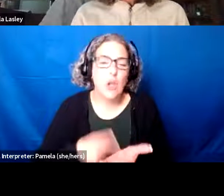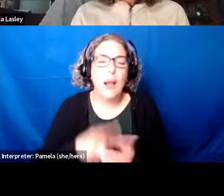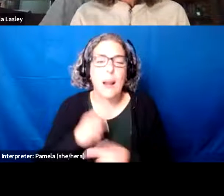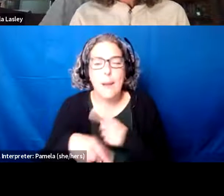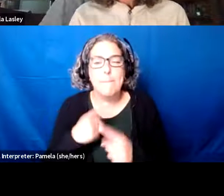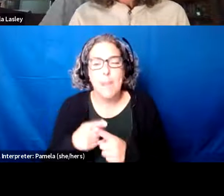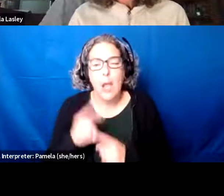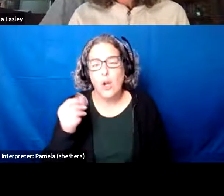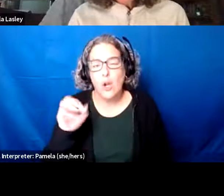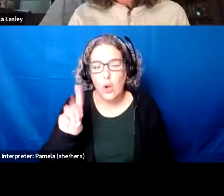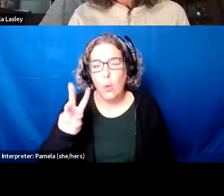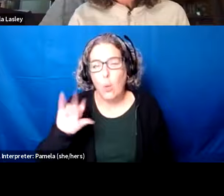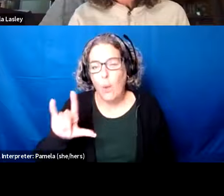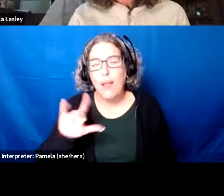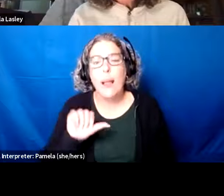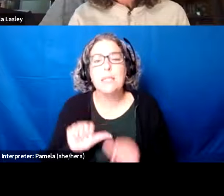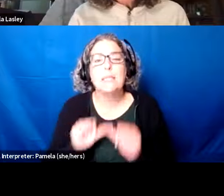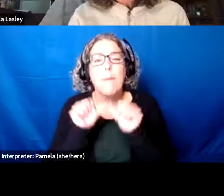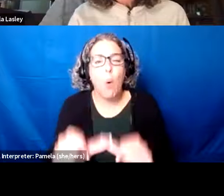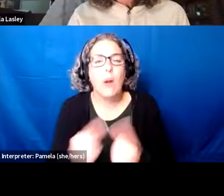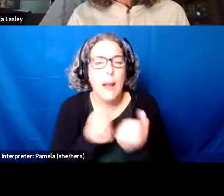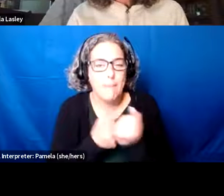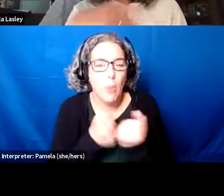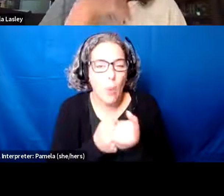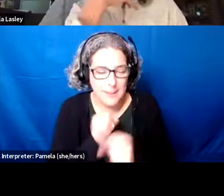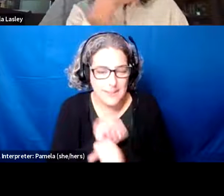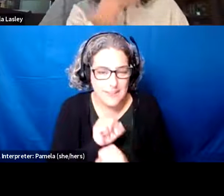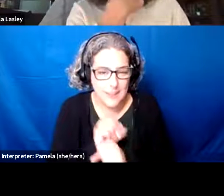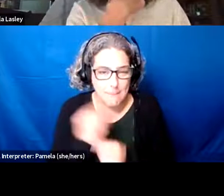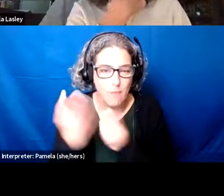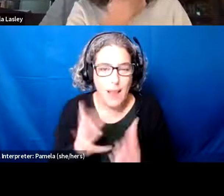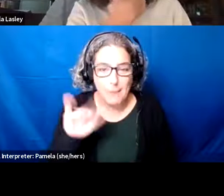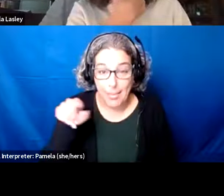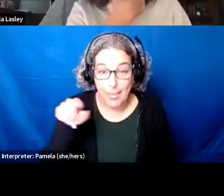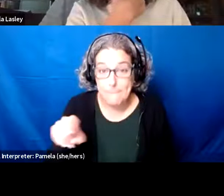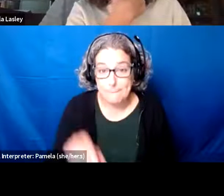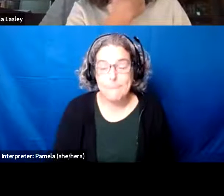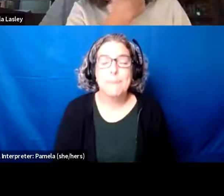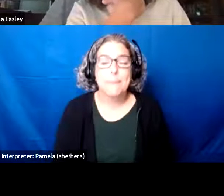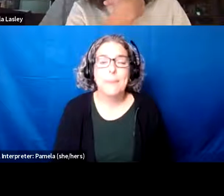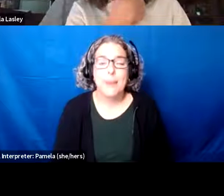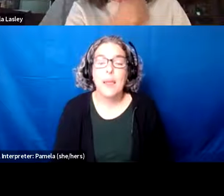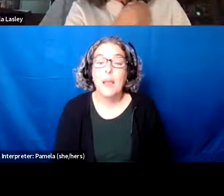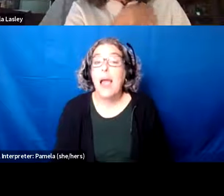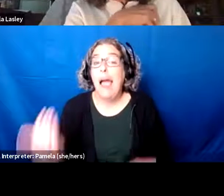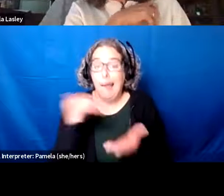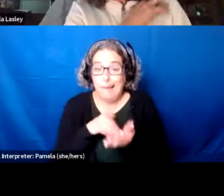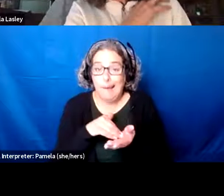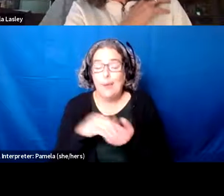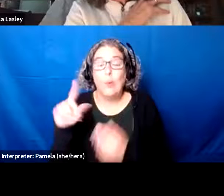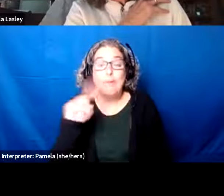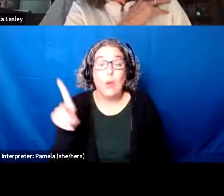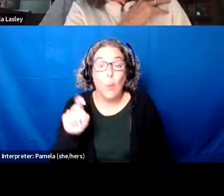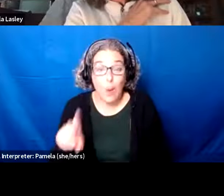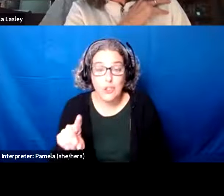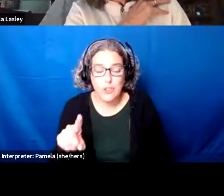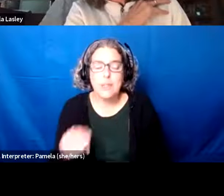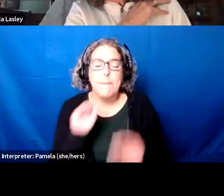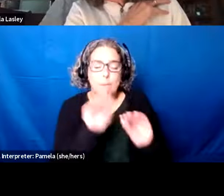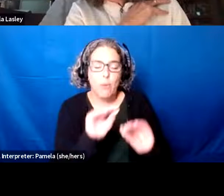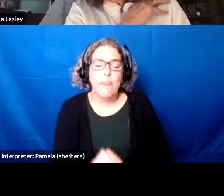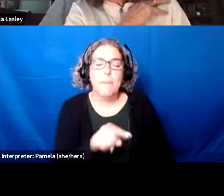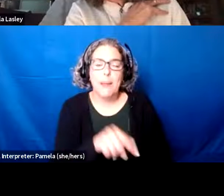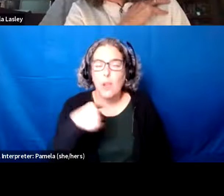provided by them. And so if you have questions throughout the presentation, please put them in the Q&A box that Kathy talked about. At the end of